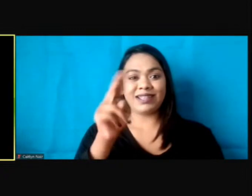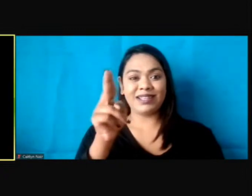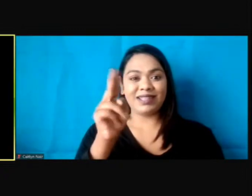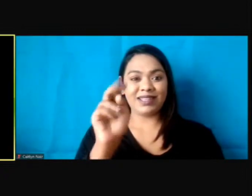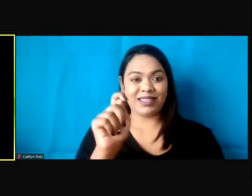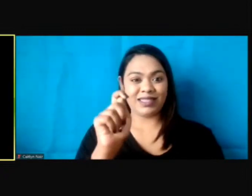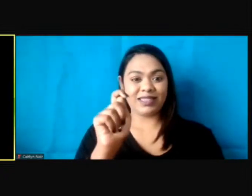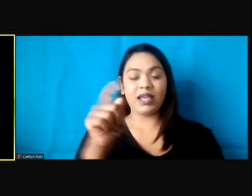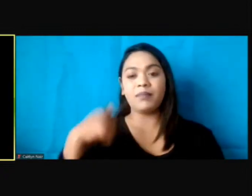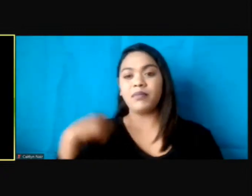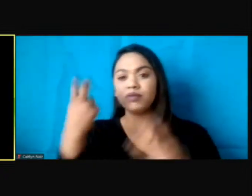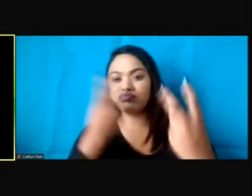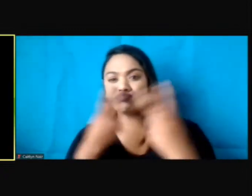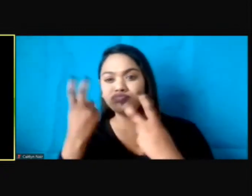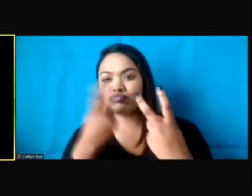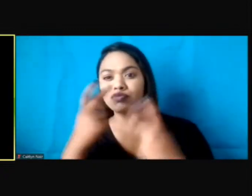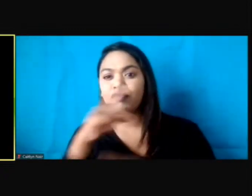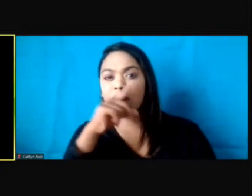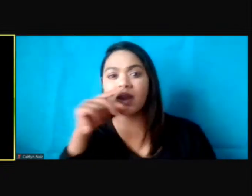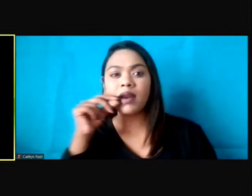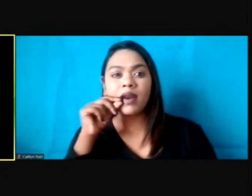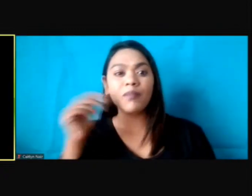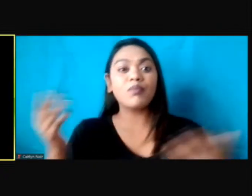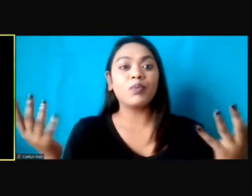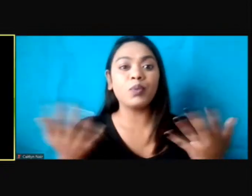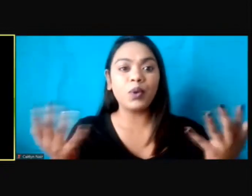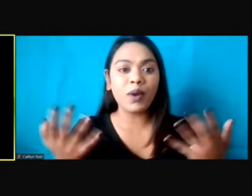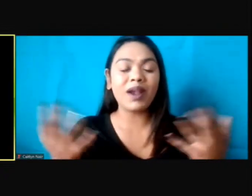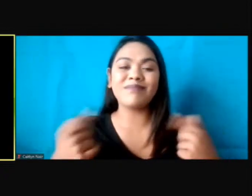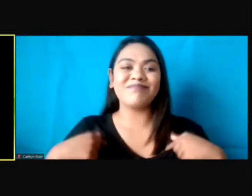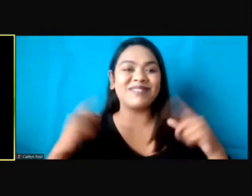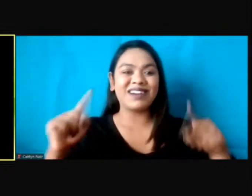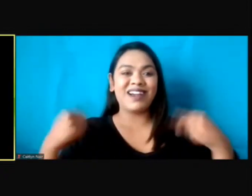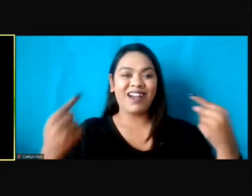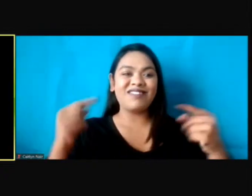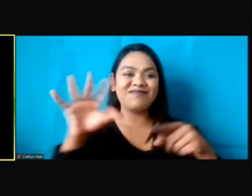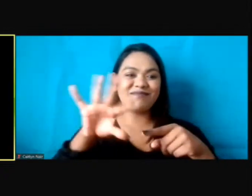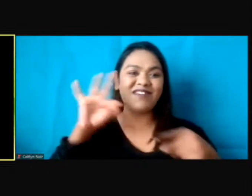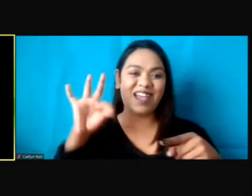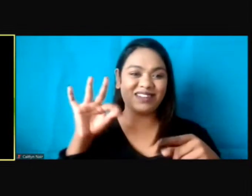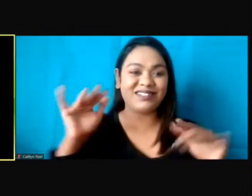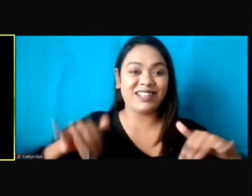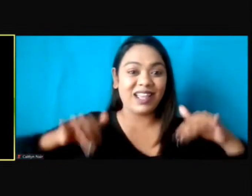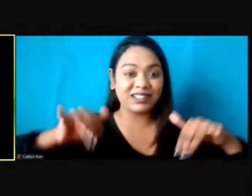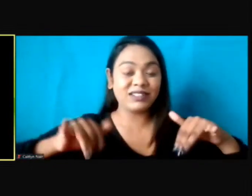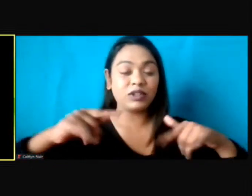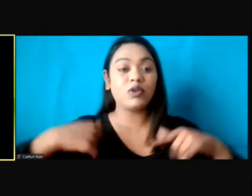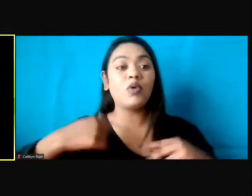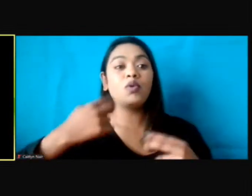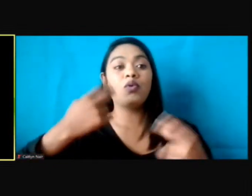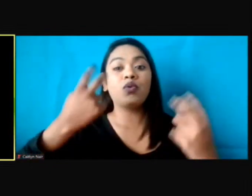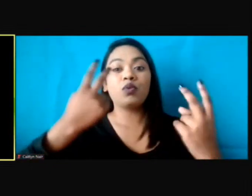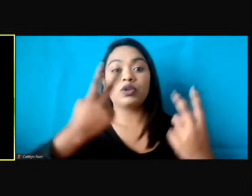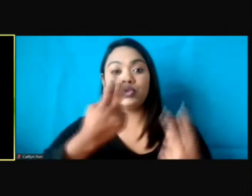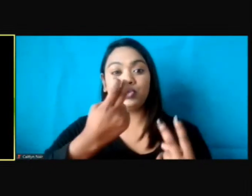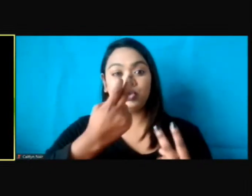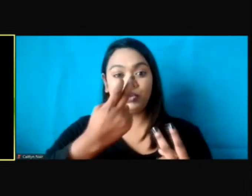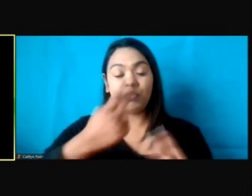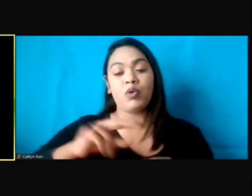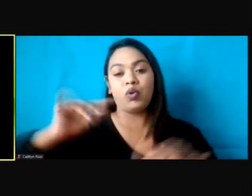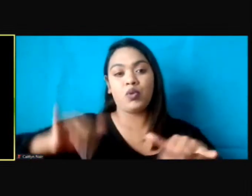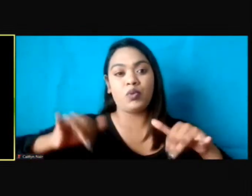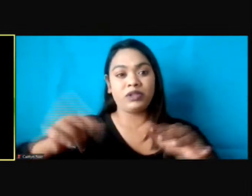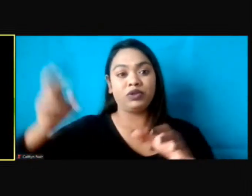other attendees. I don't see them. Let me quickly check with the team to check them. We are left with 2